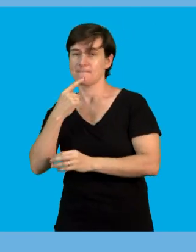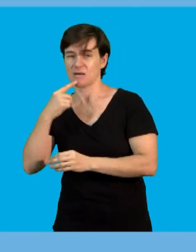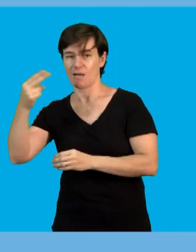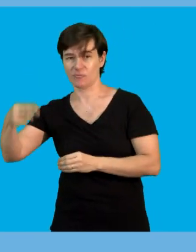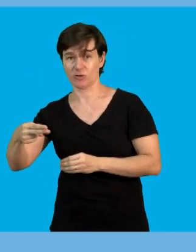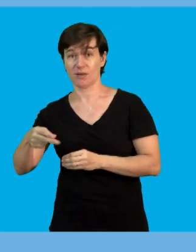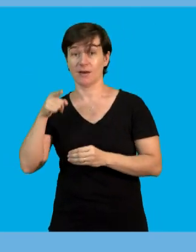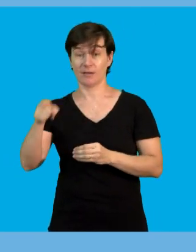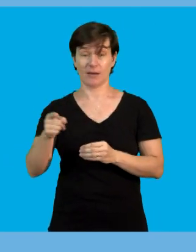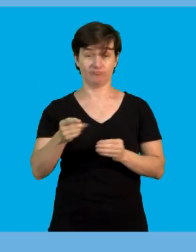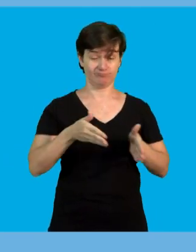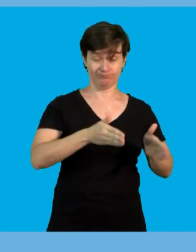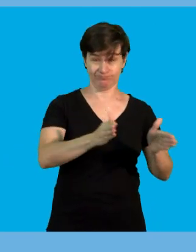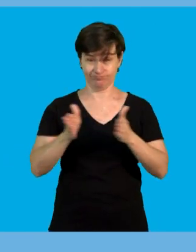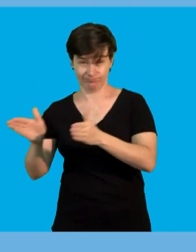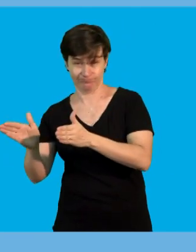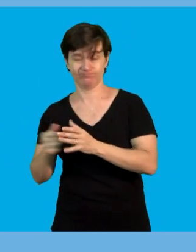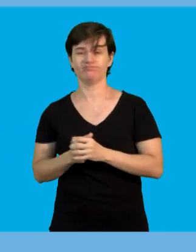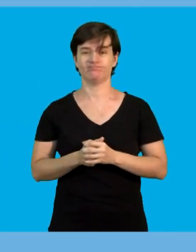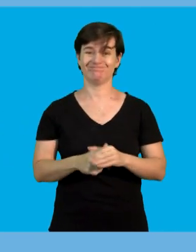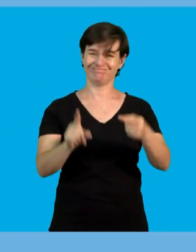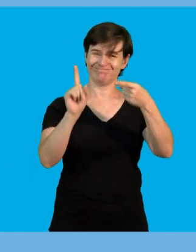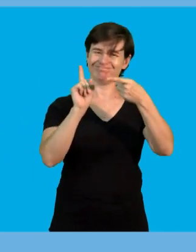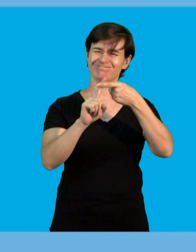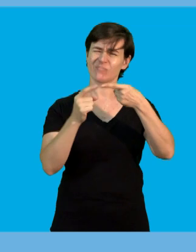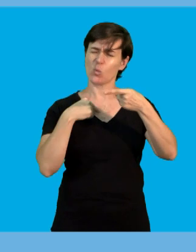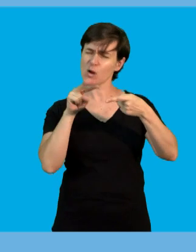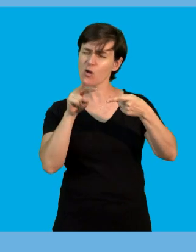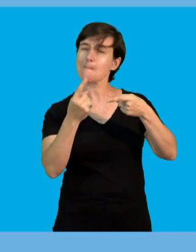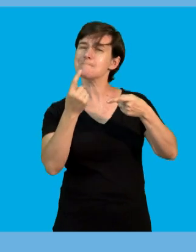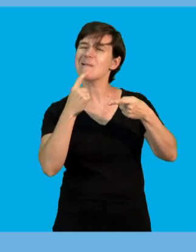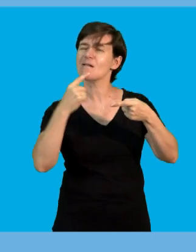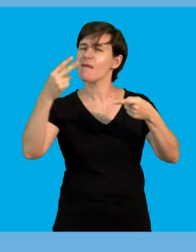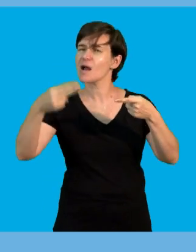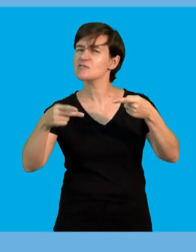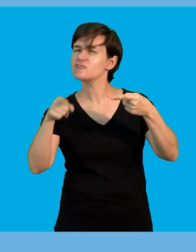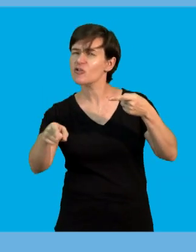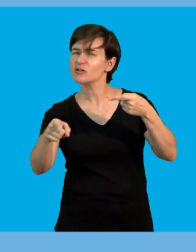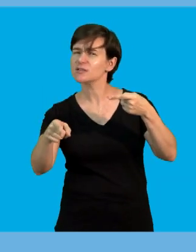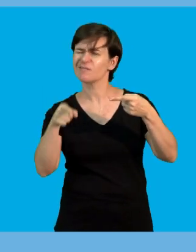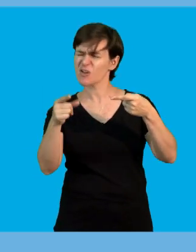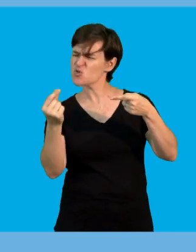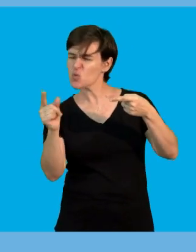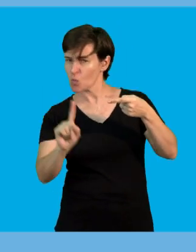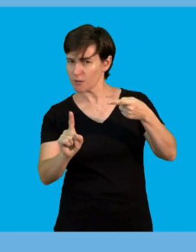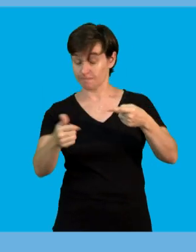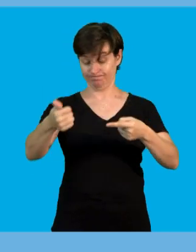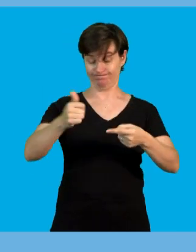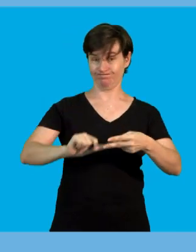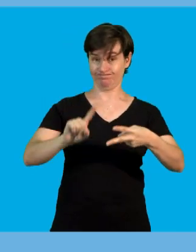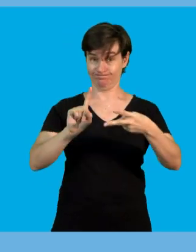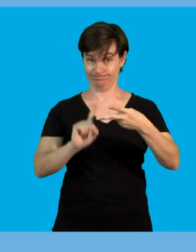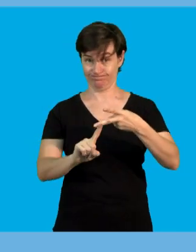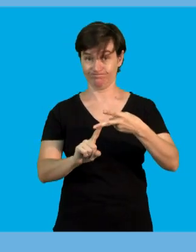that concept broken into two, we are first going to start by looking at the metal hydroxides as what they are and what do they do. And